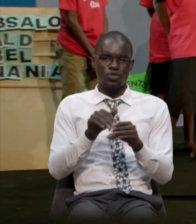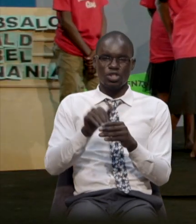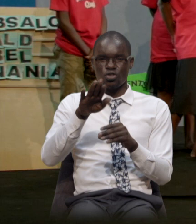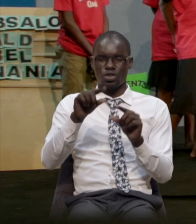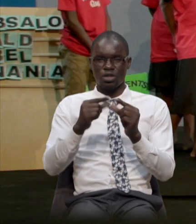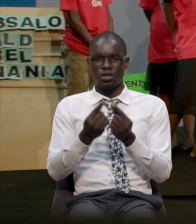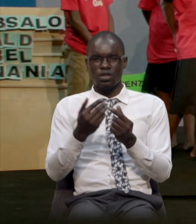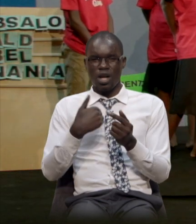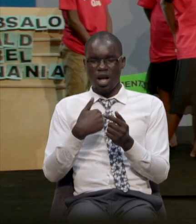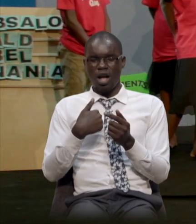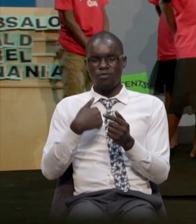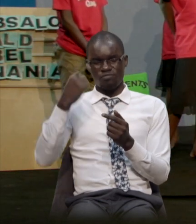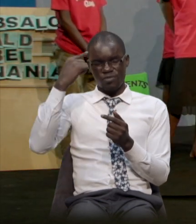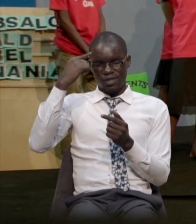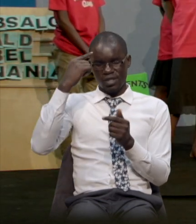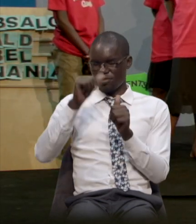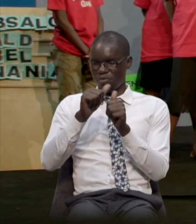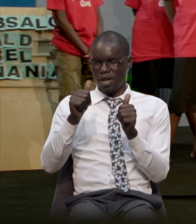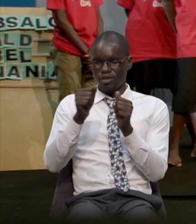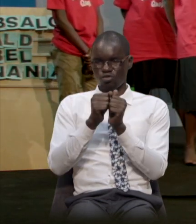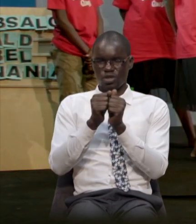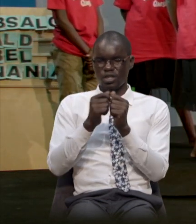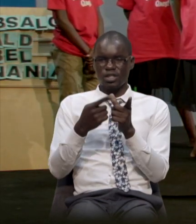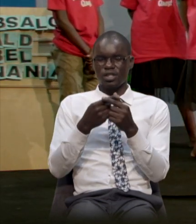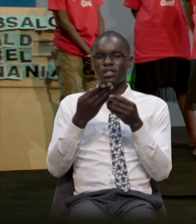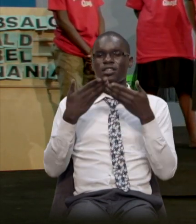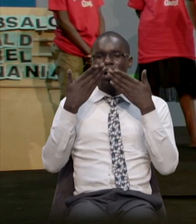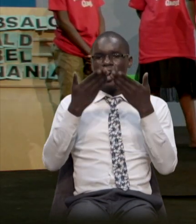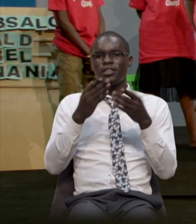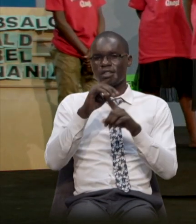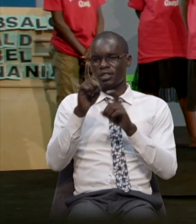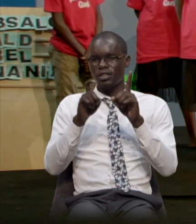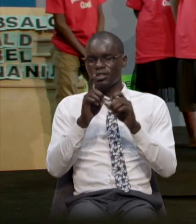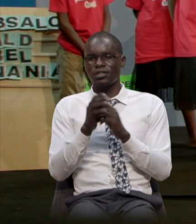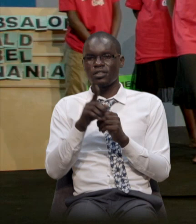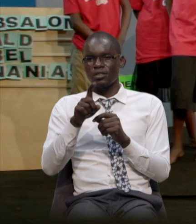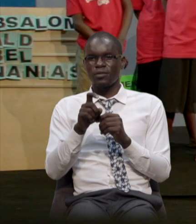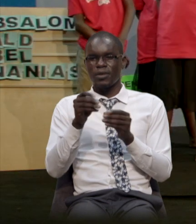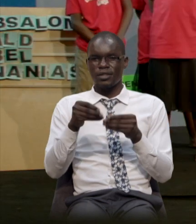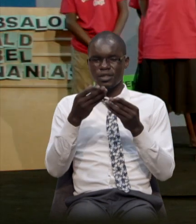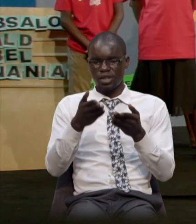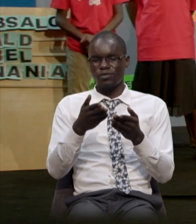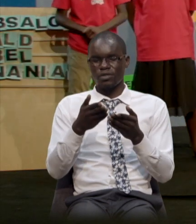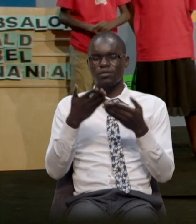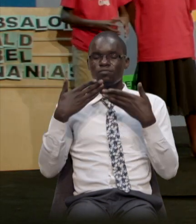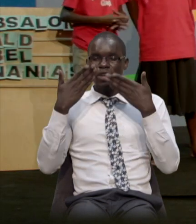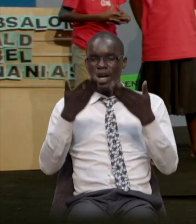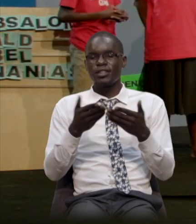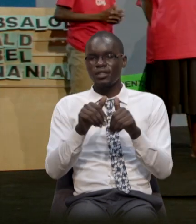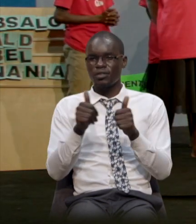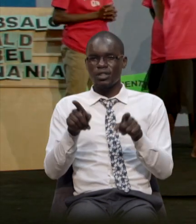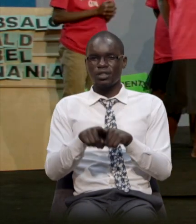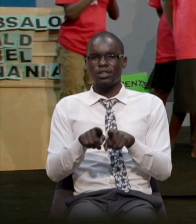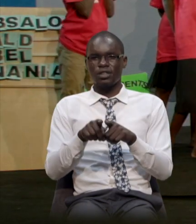groups. Put your heads together and answer the following questions. And remember, you have to answer these questions too and find whether you